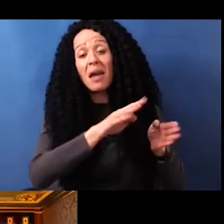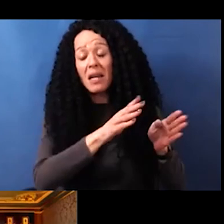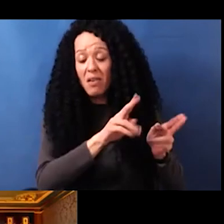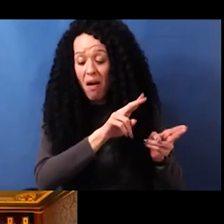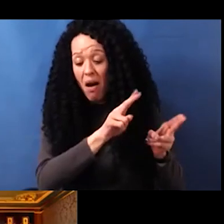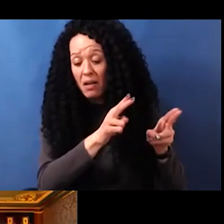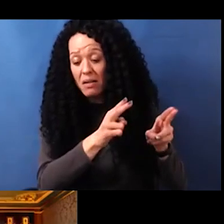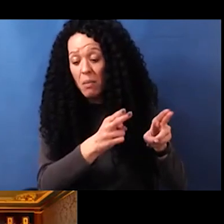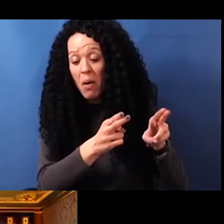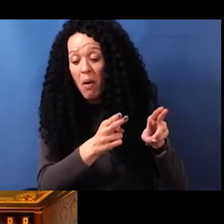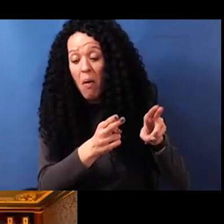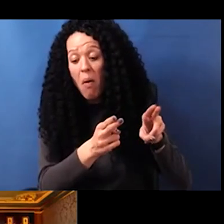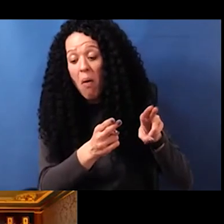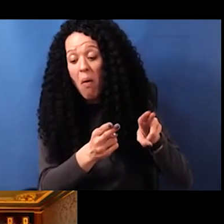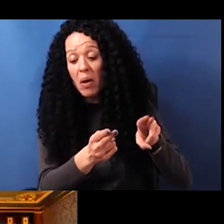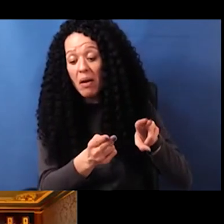maiden's